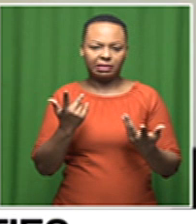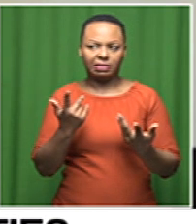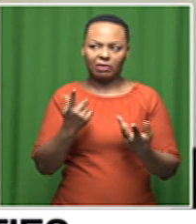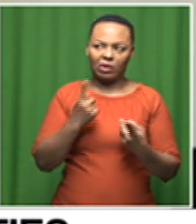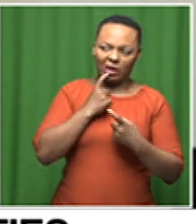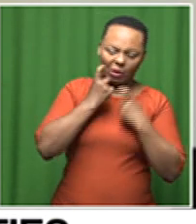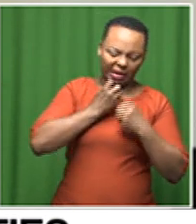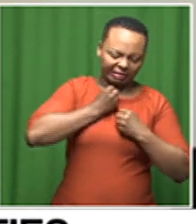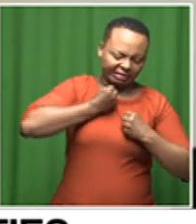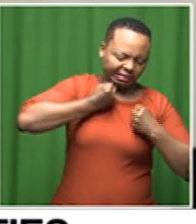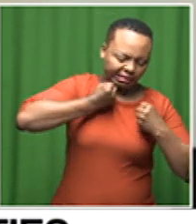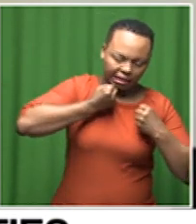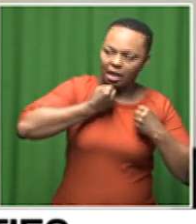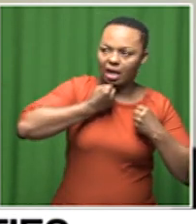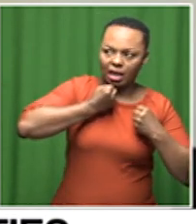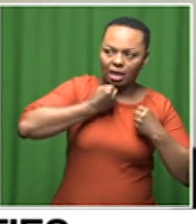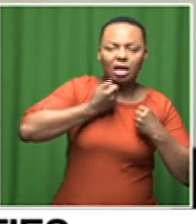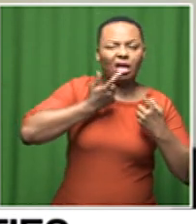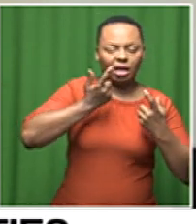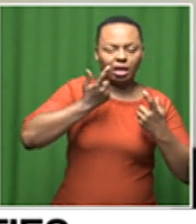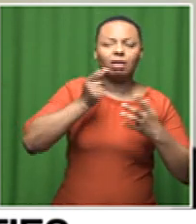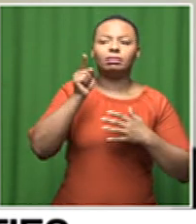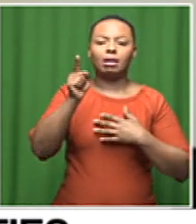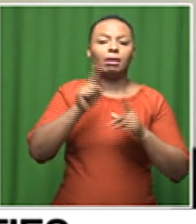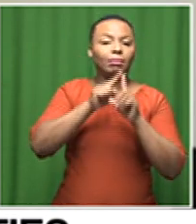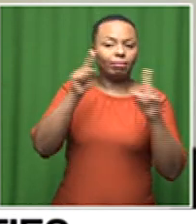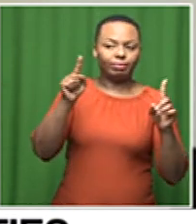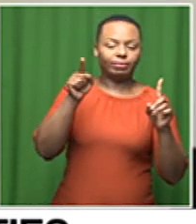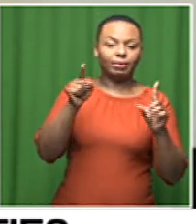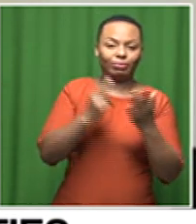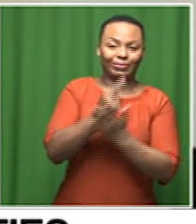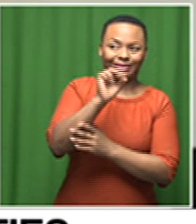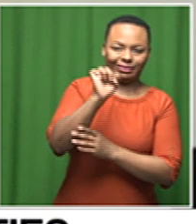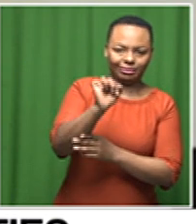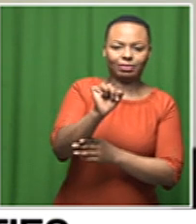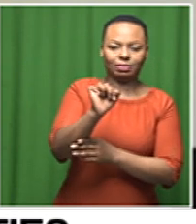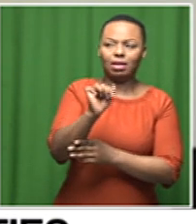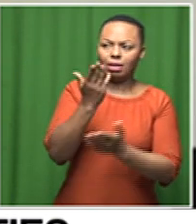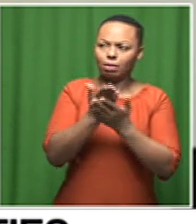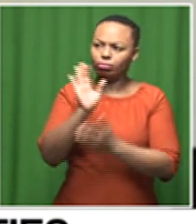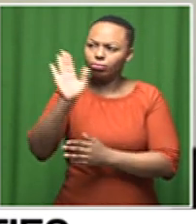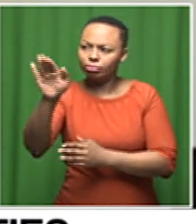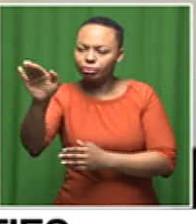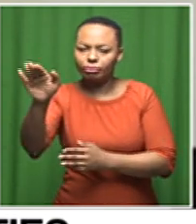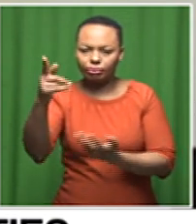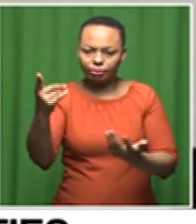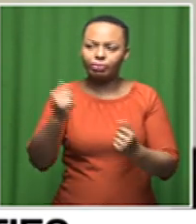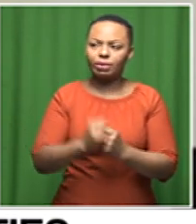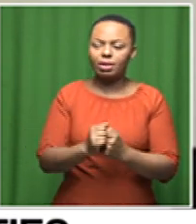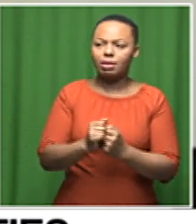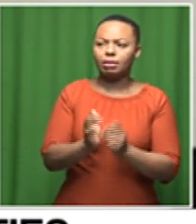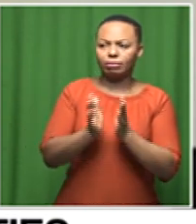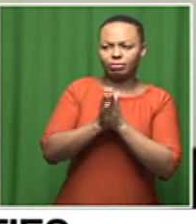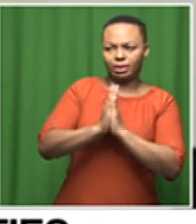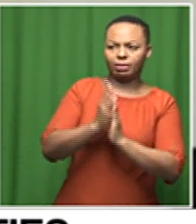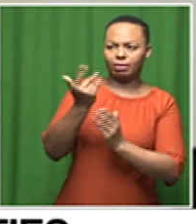guidance that or information that they receive from those that are treating them, to be given an opportunity